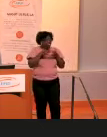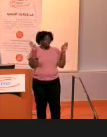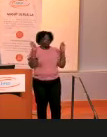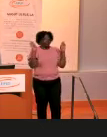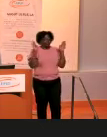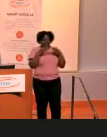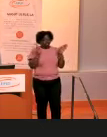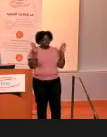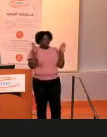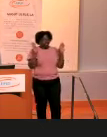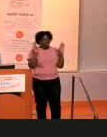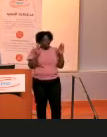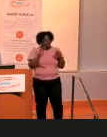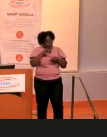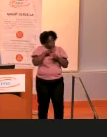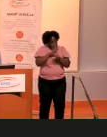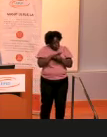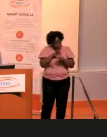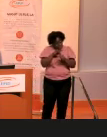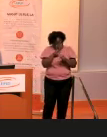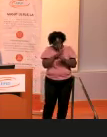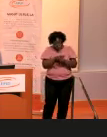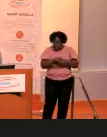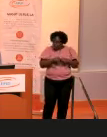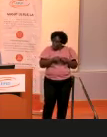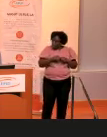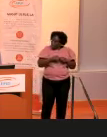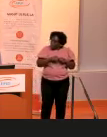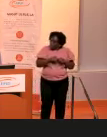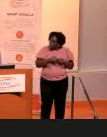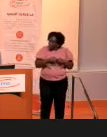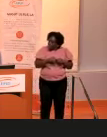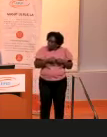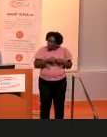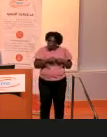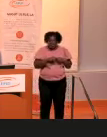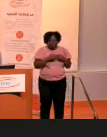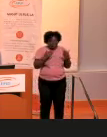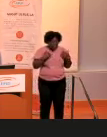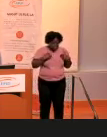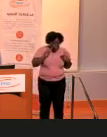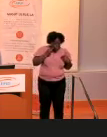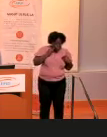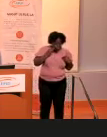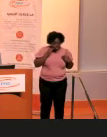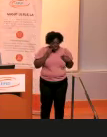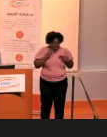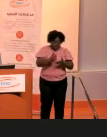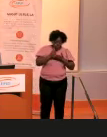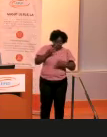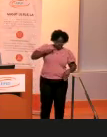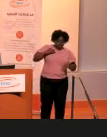general, the sodas they don't have a ton of nutritional value.